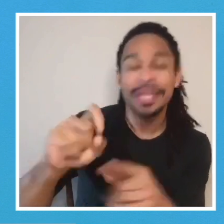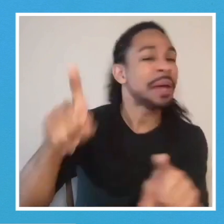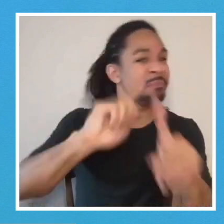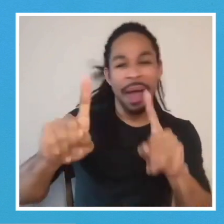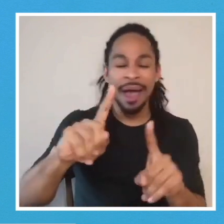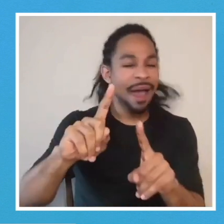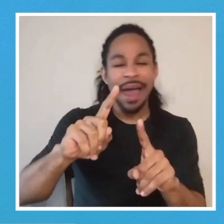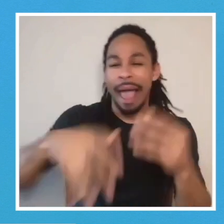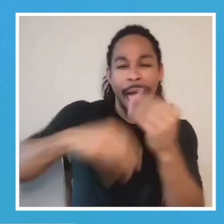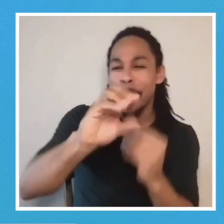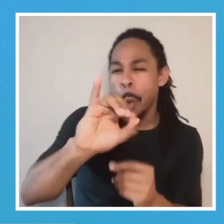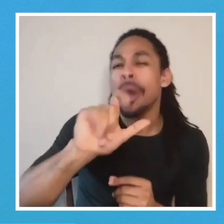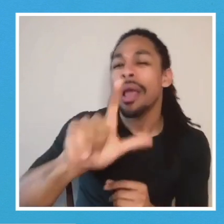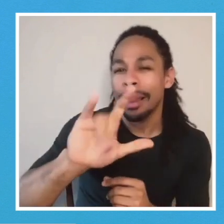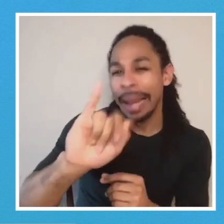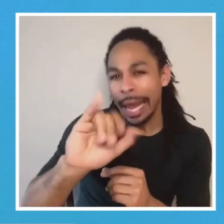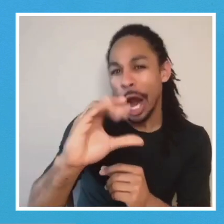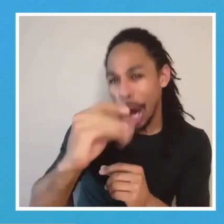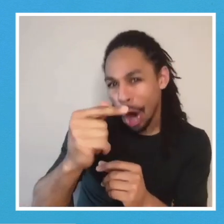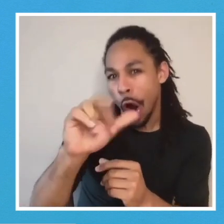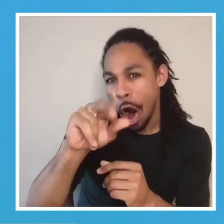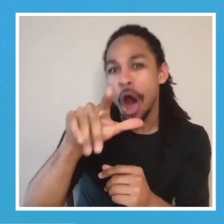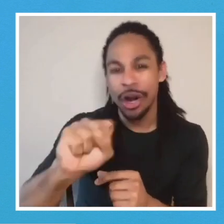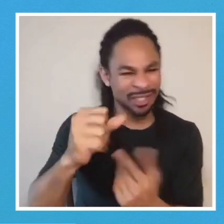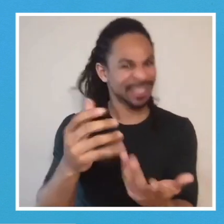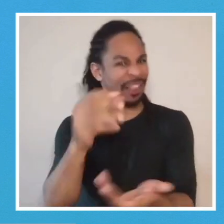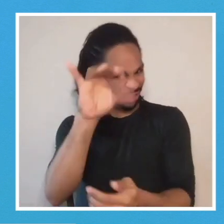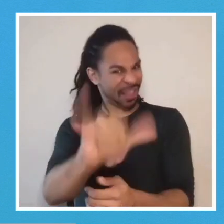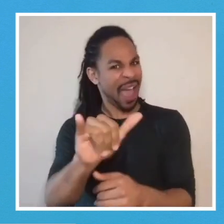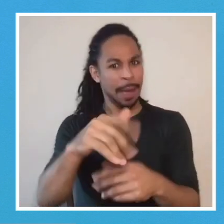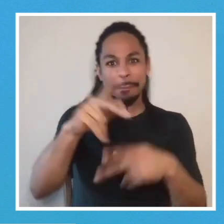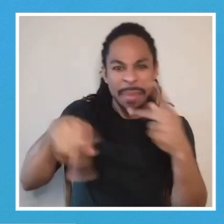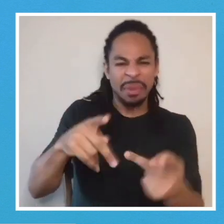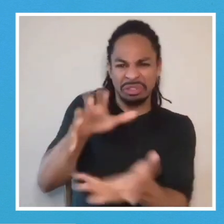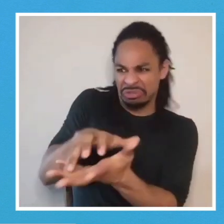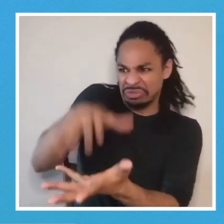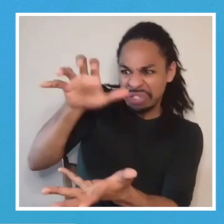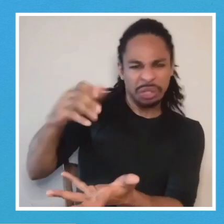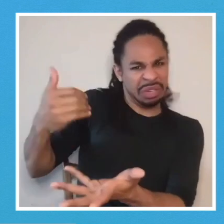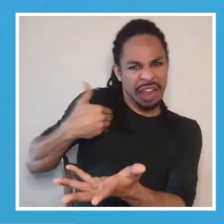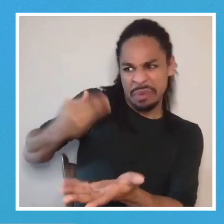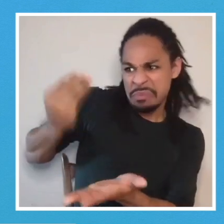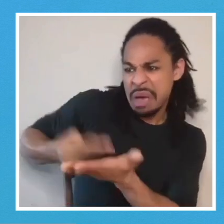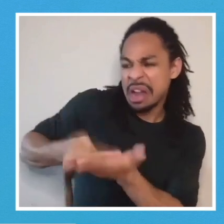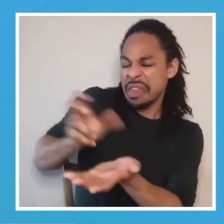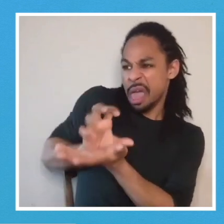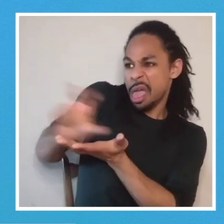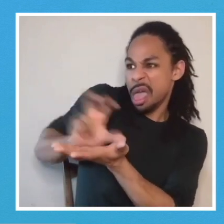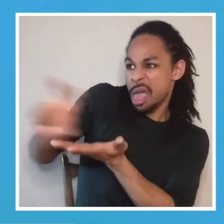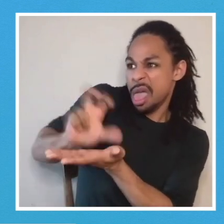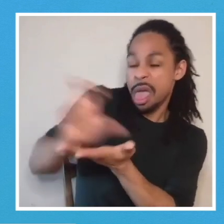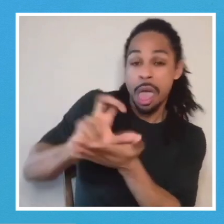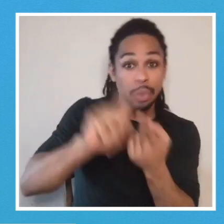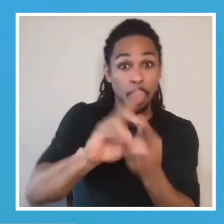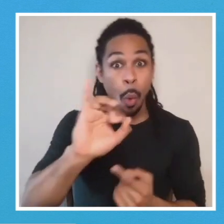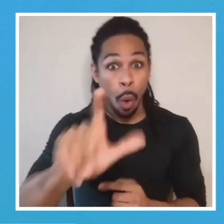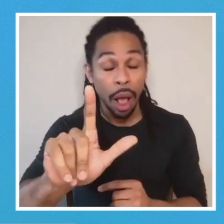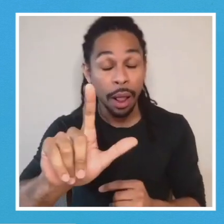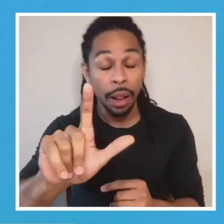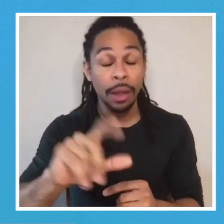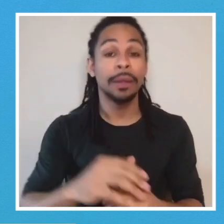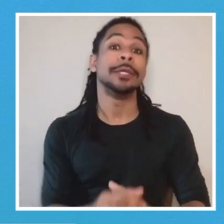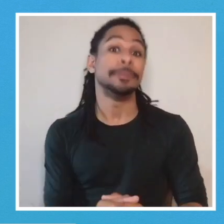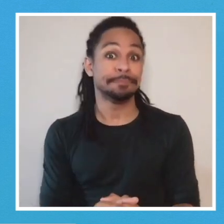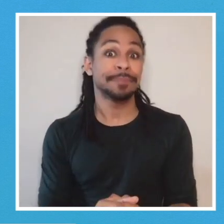words on this blockchain of humanity right here. Now the world has come together, snapped to attention, dropped into formation real quick to